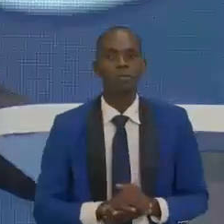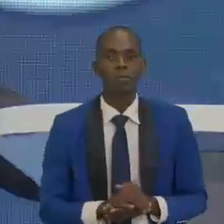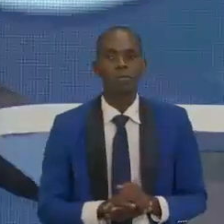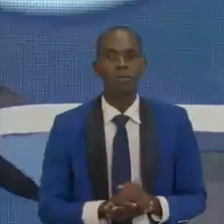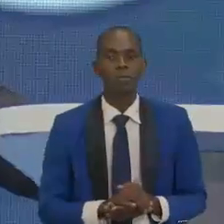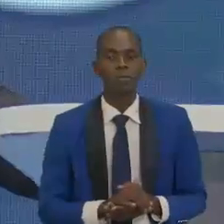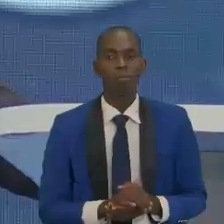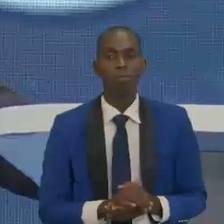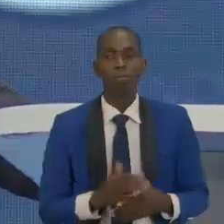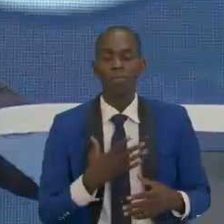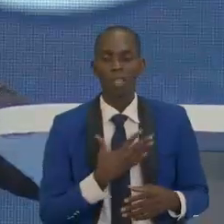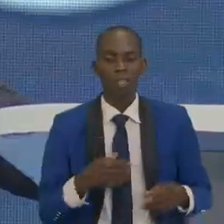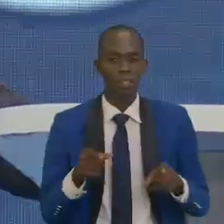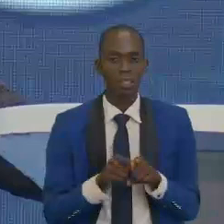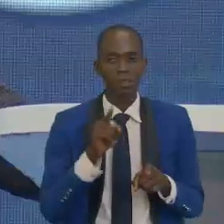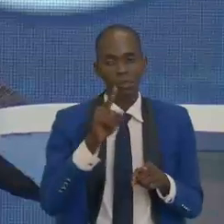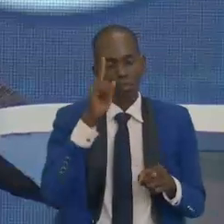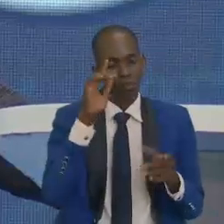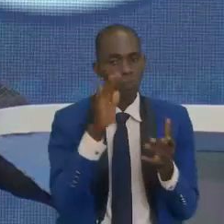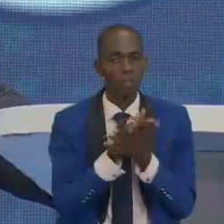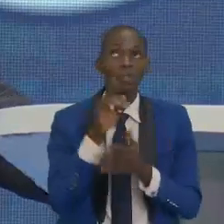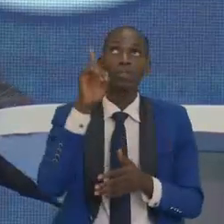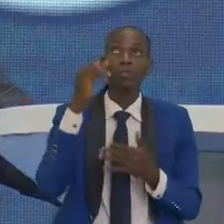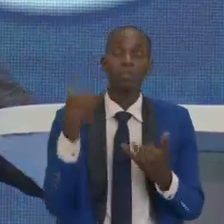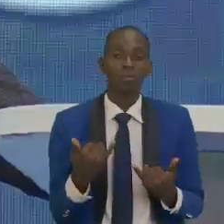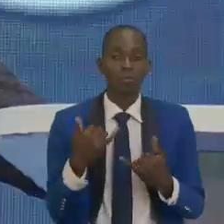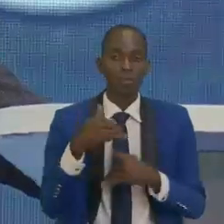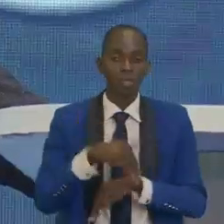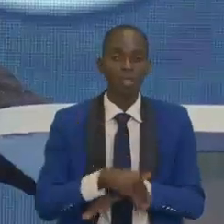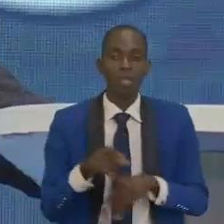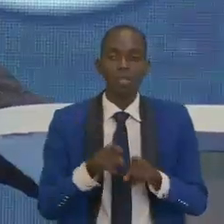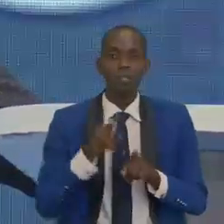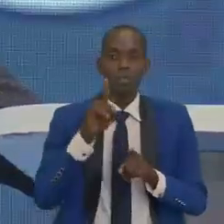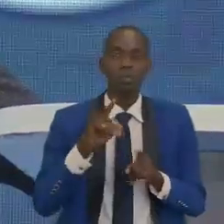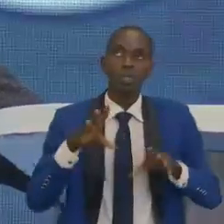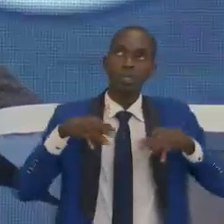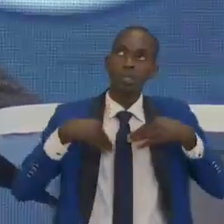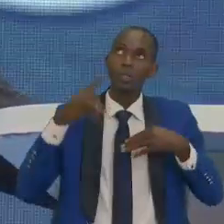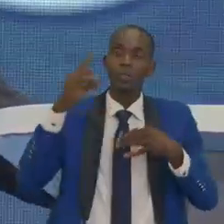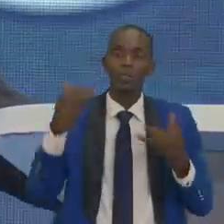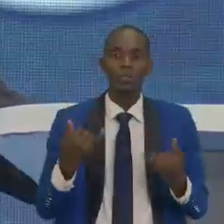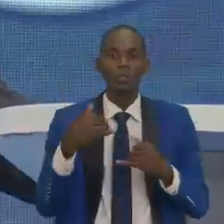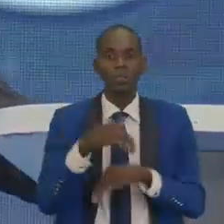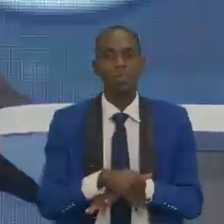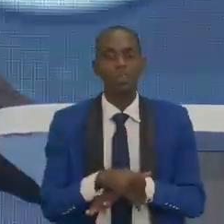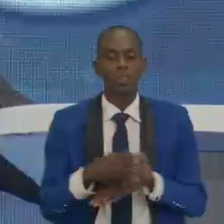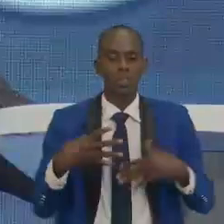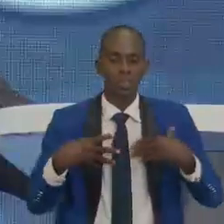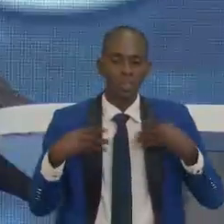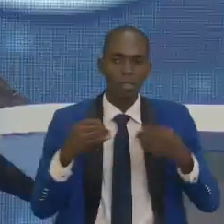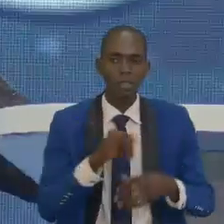And as you believe him tonight, as you embrace him tonight, healing